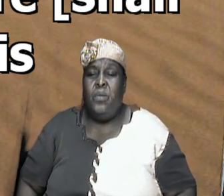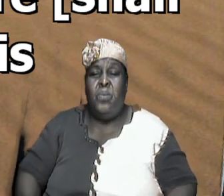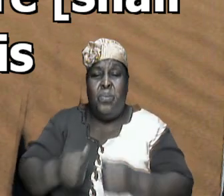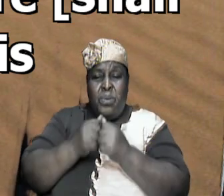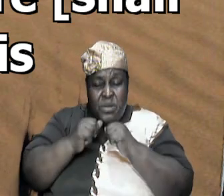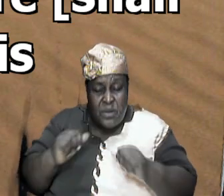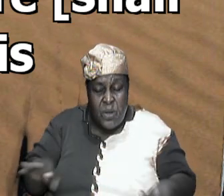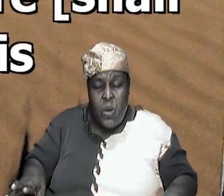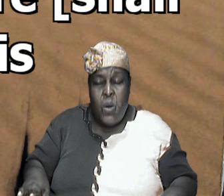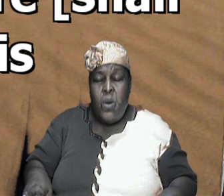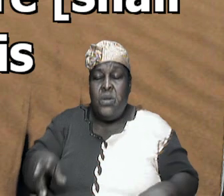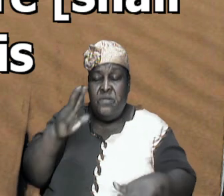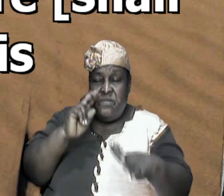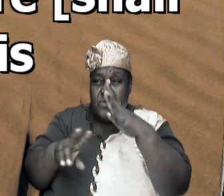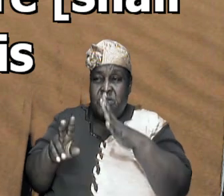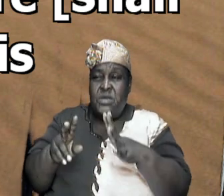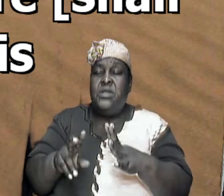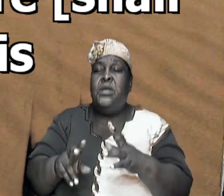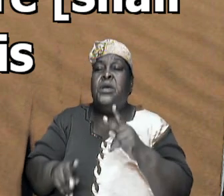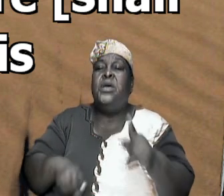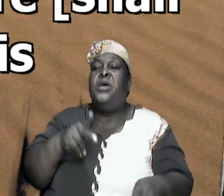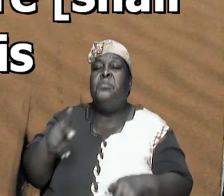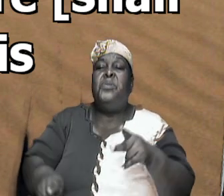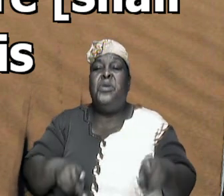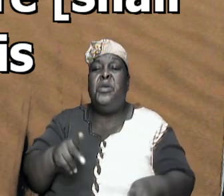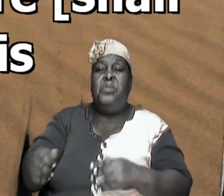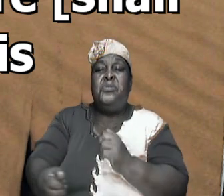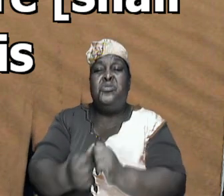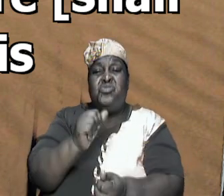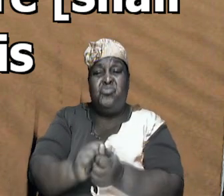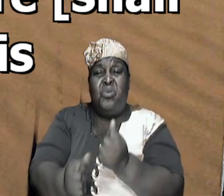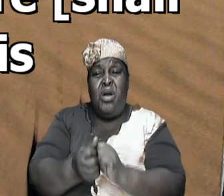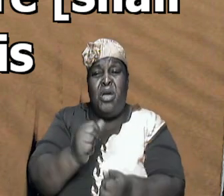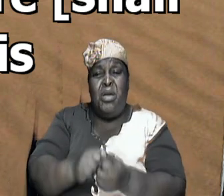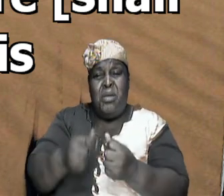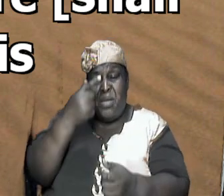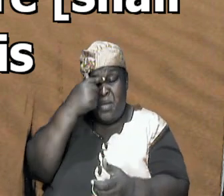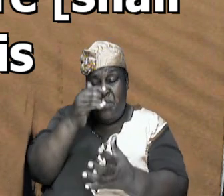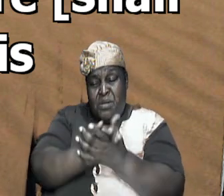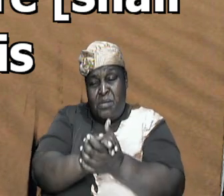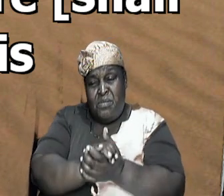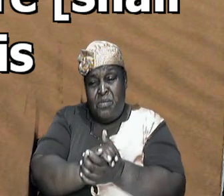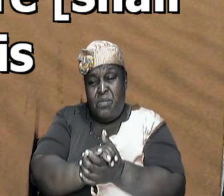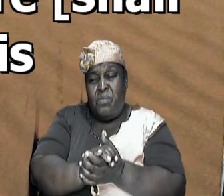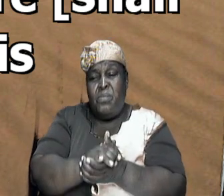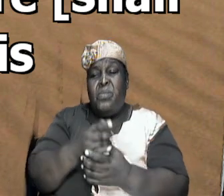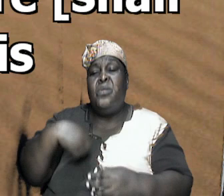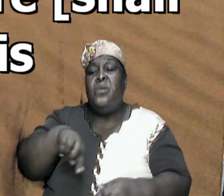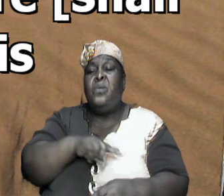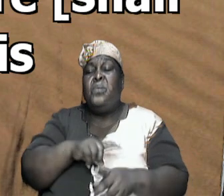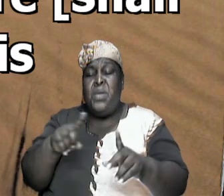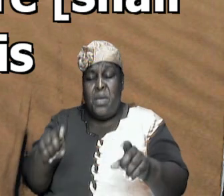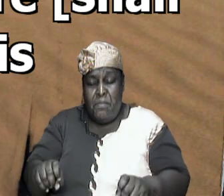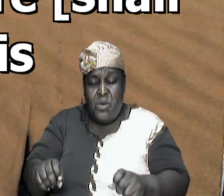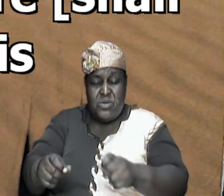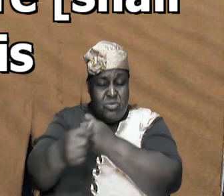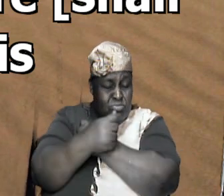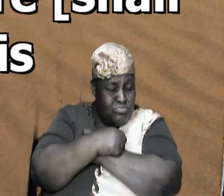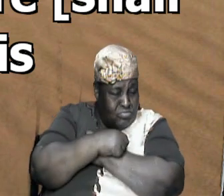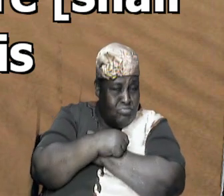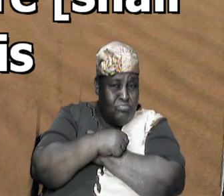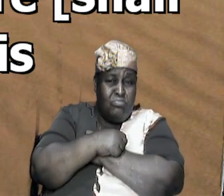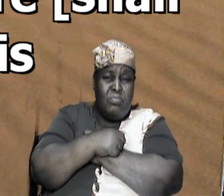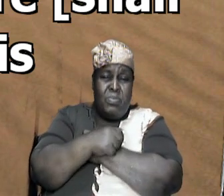the vision, the people perish. So I believe we are to embrace this vision or this